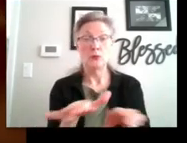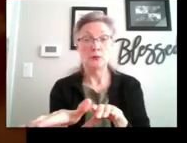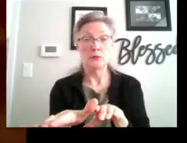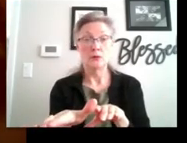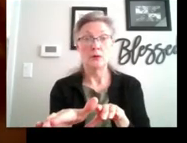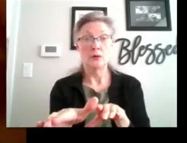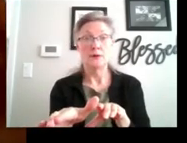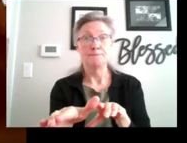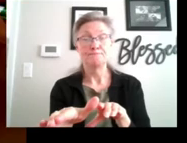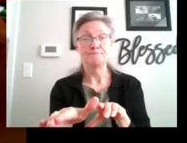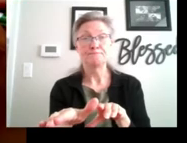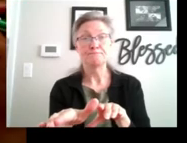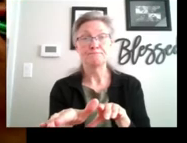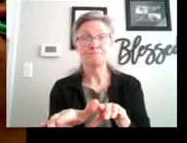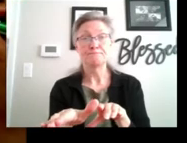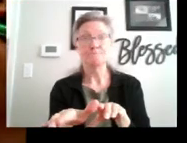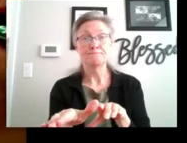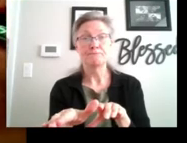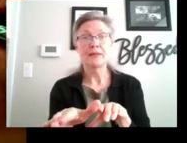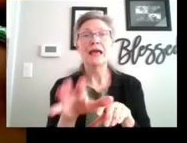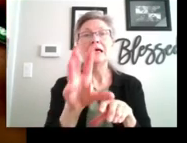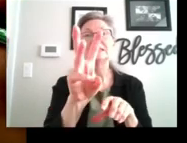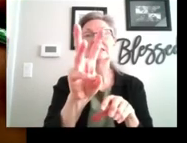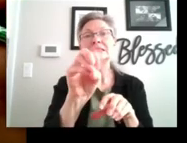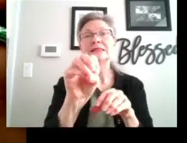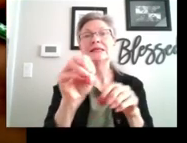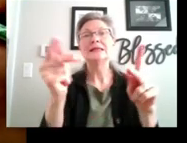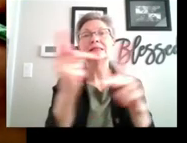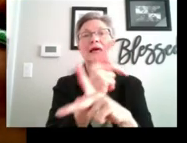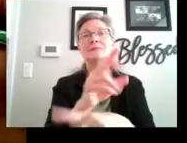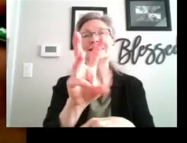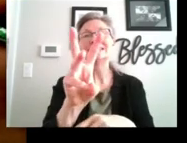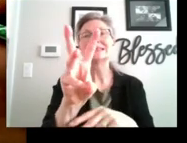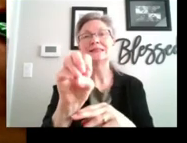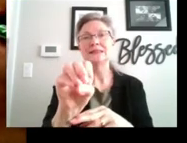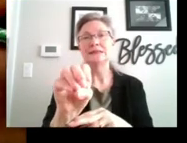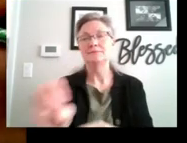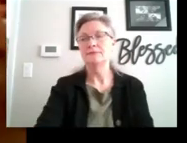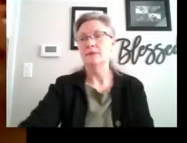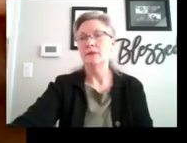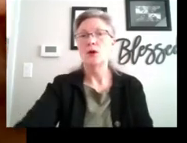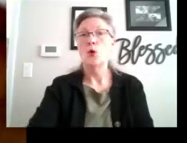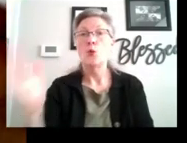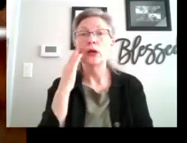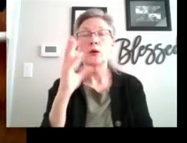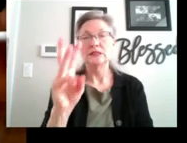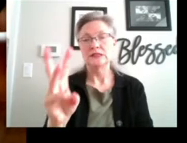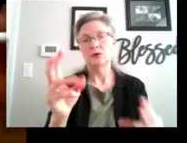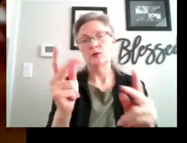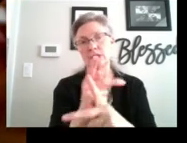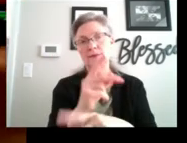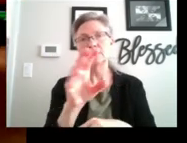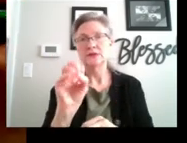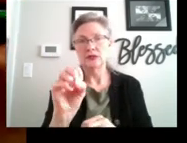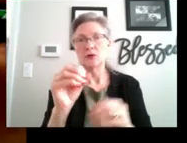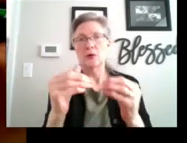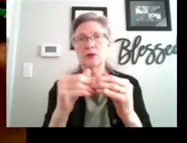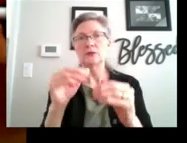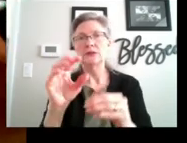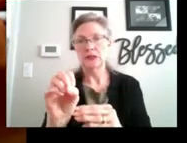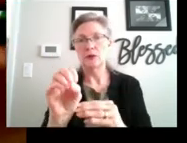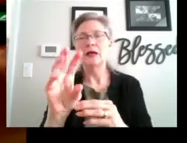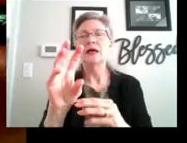let me scooch this down so you can see, 60 times 60. We know 0 times 0 is 0, and 0